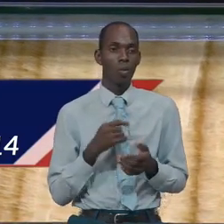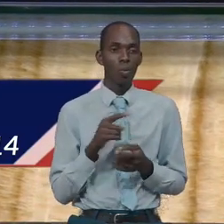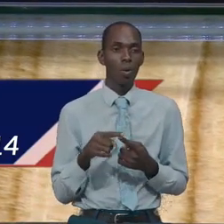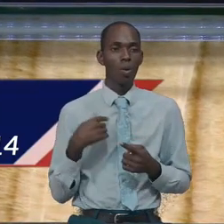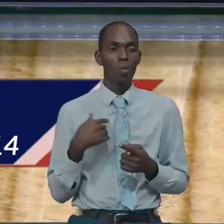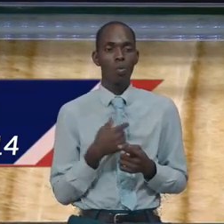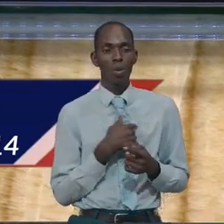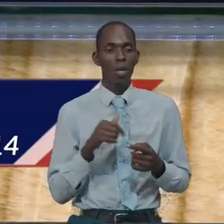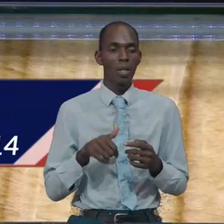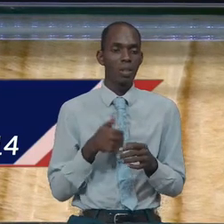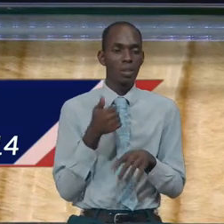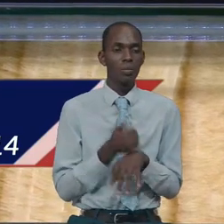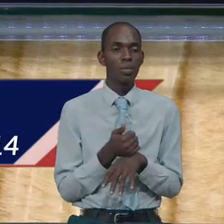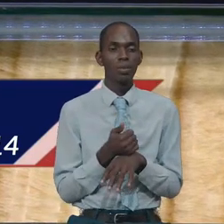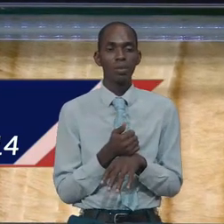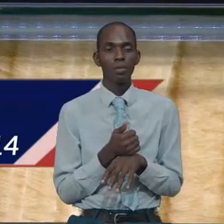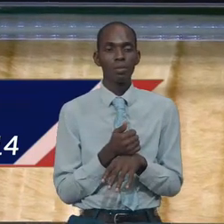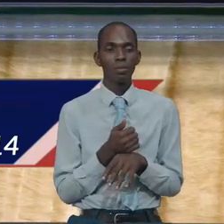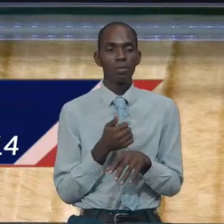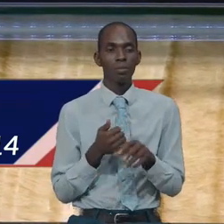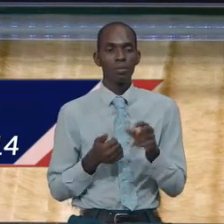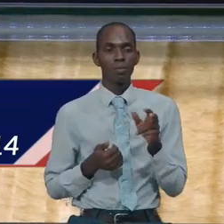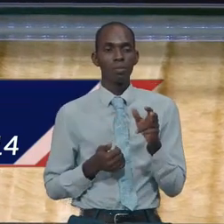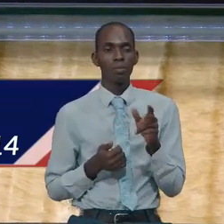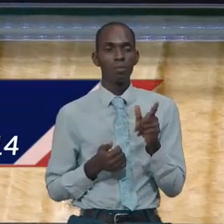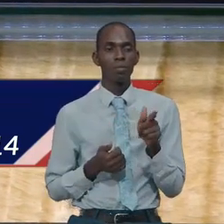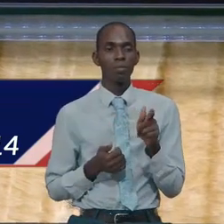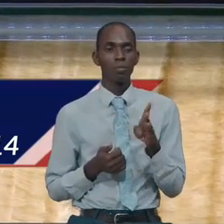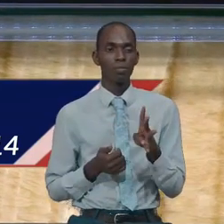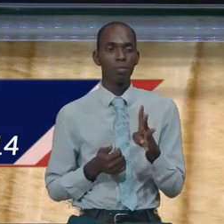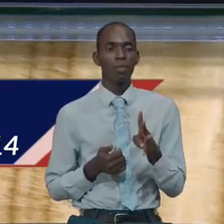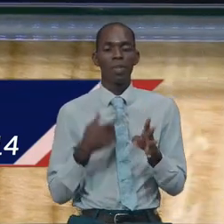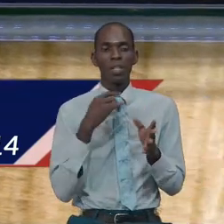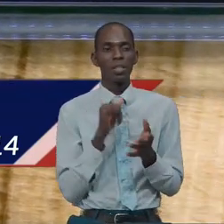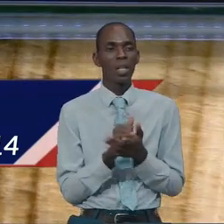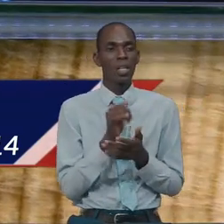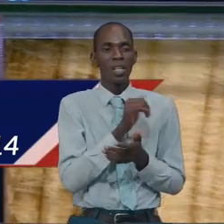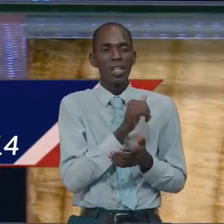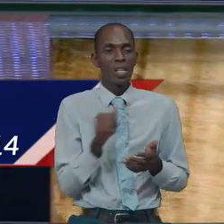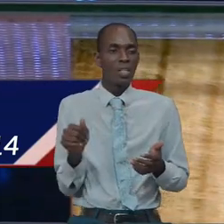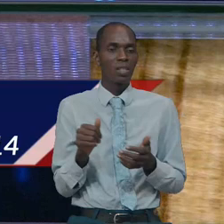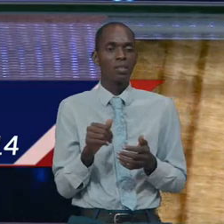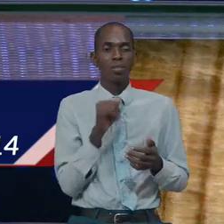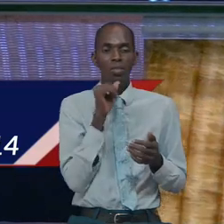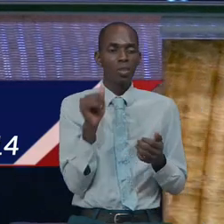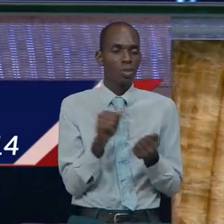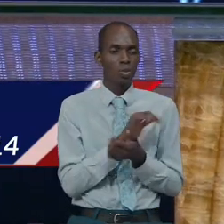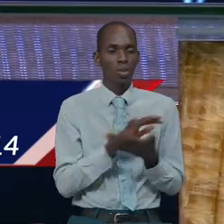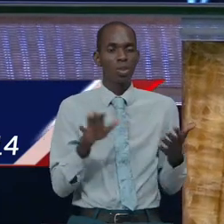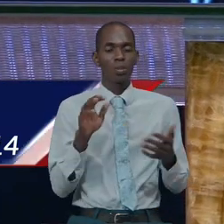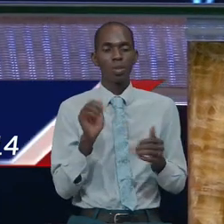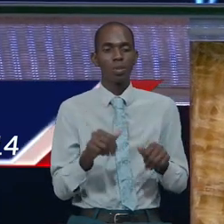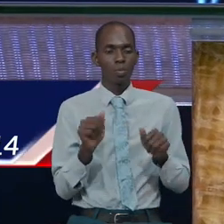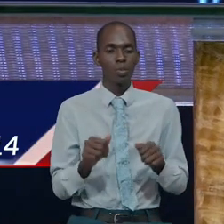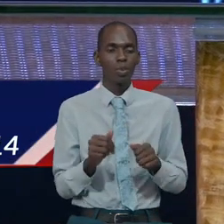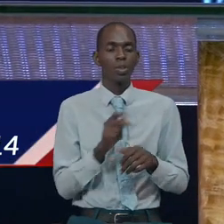an imperishable government, imperishable kingdom, his name is